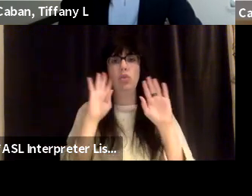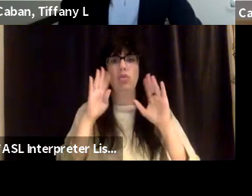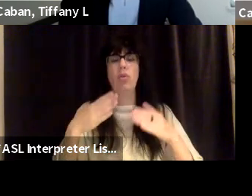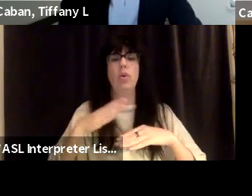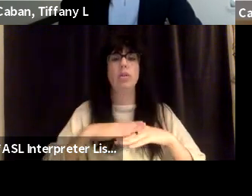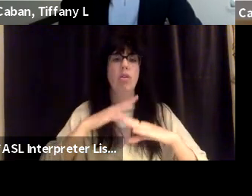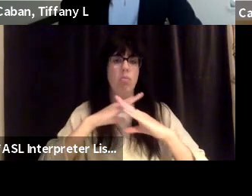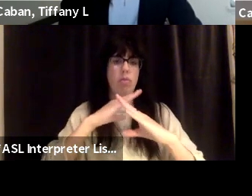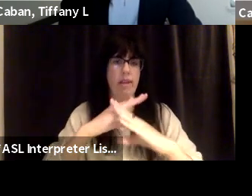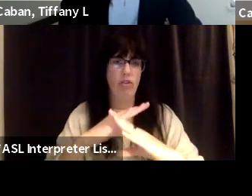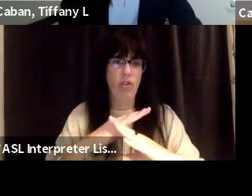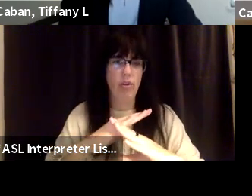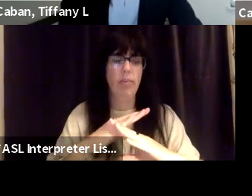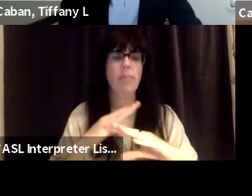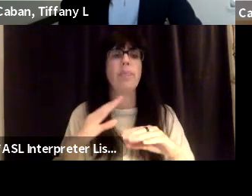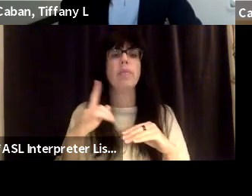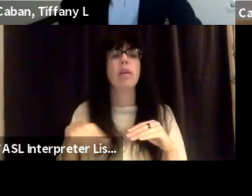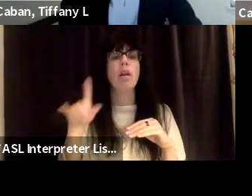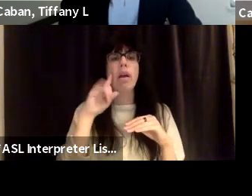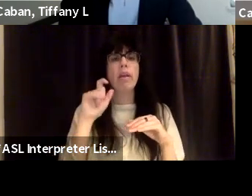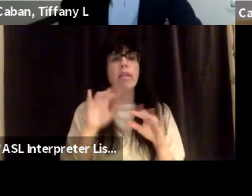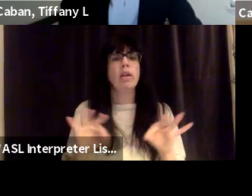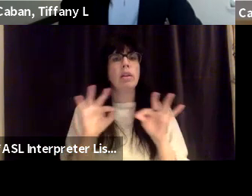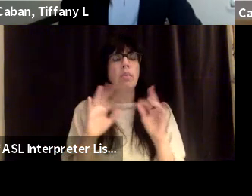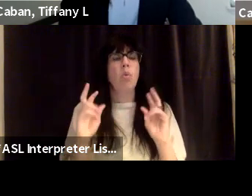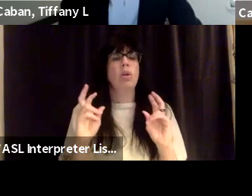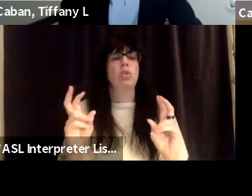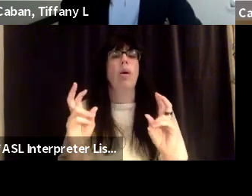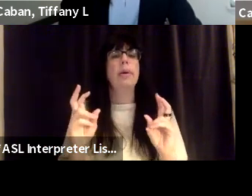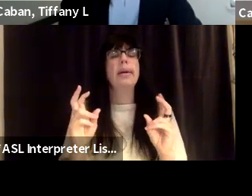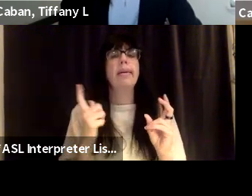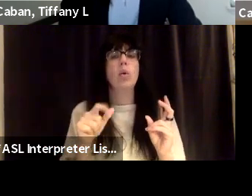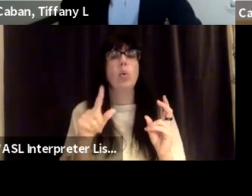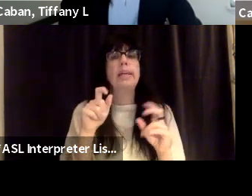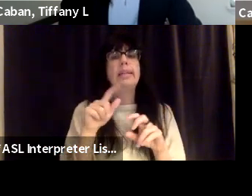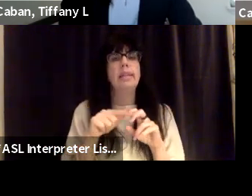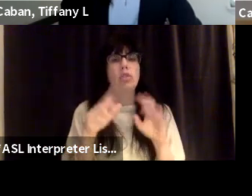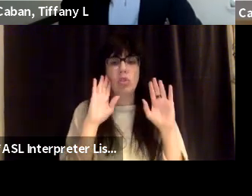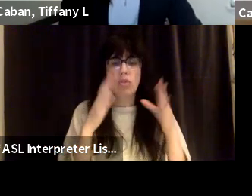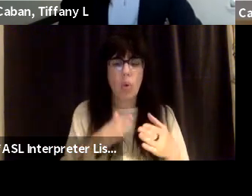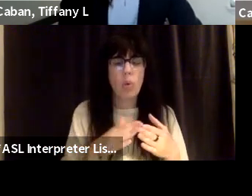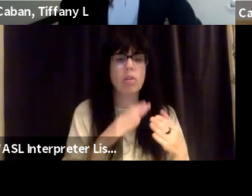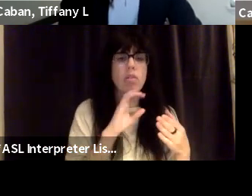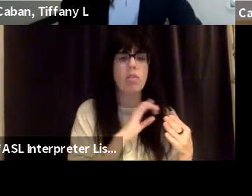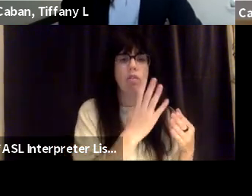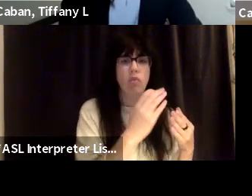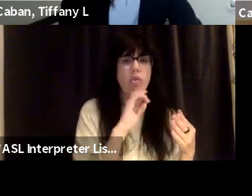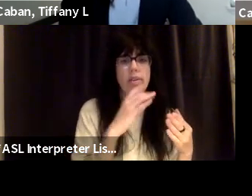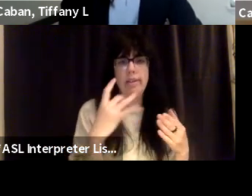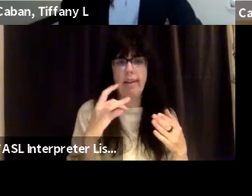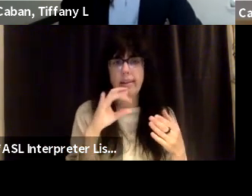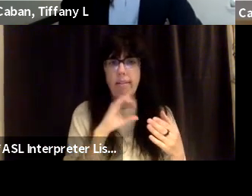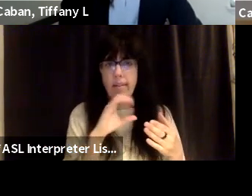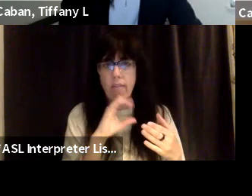my colleagues talk about that, and I do think it's an important topic. We need to invest in 14 to 18 year olds. We need to invest